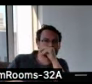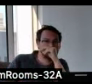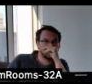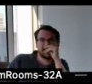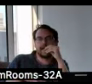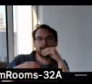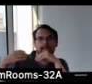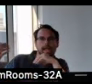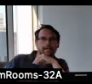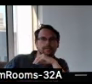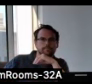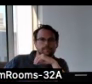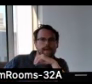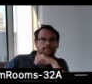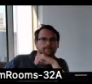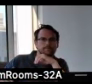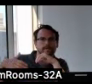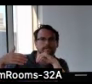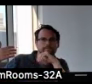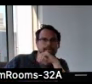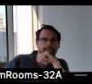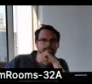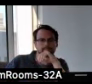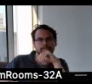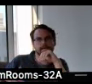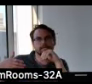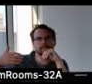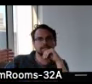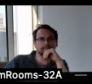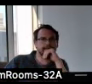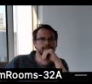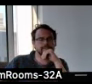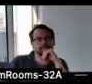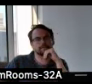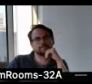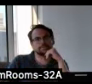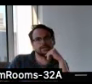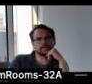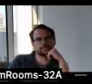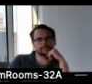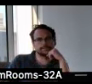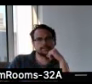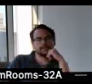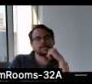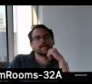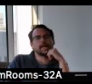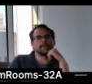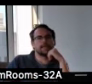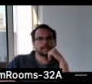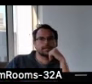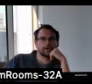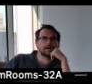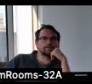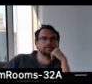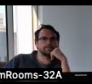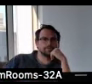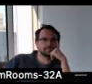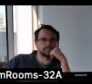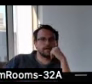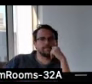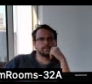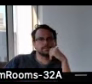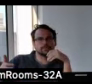to us and can have this advantage of tax exempt status and get tax deductible donations. And then it can go out and